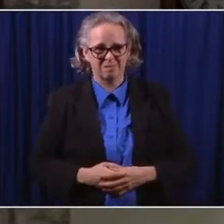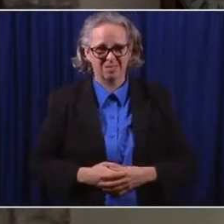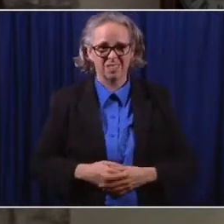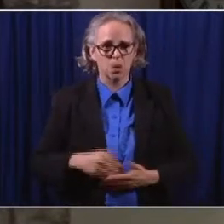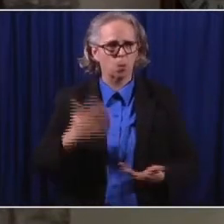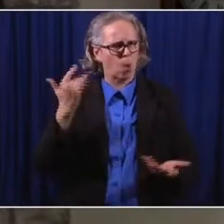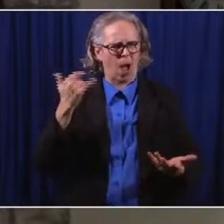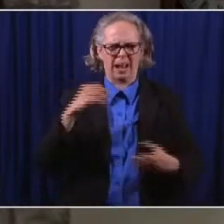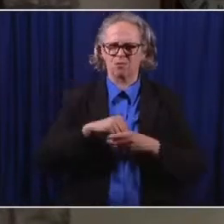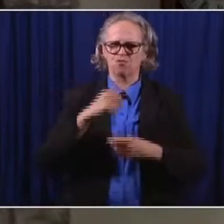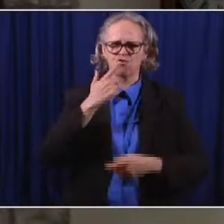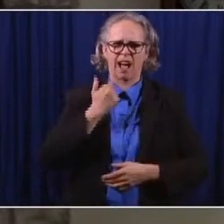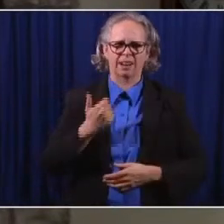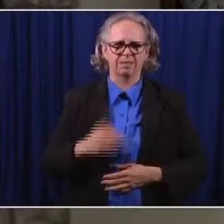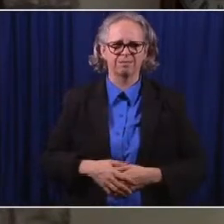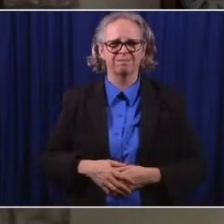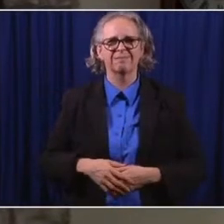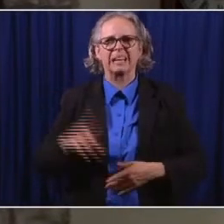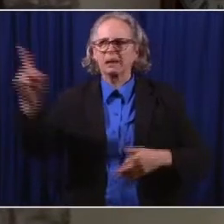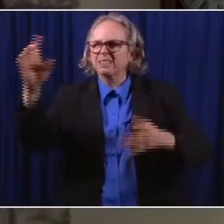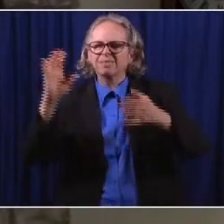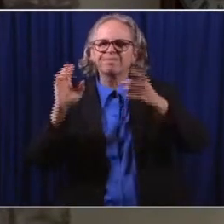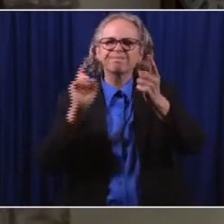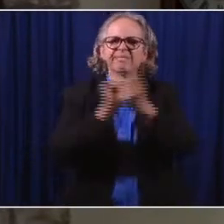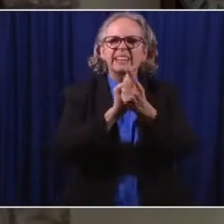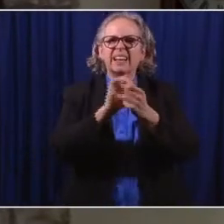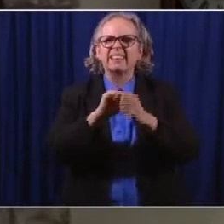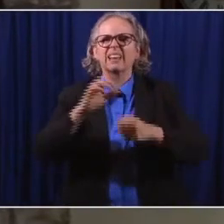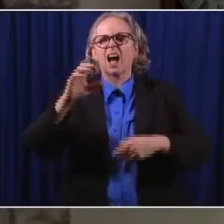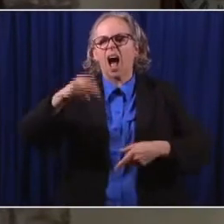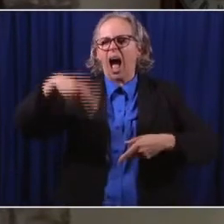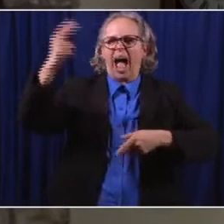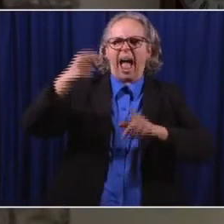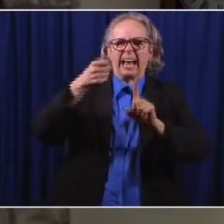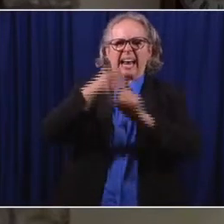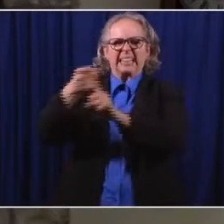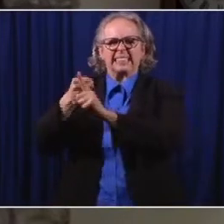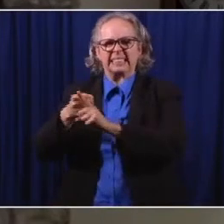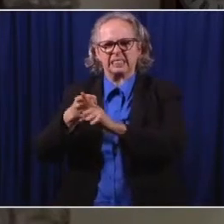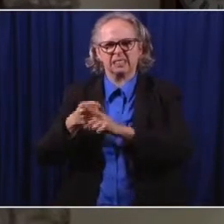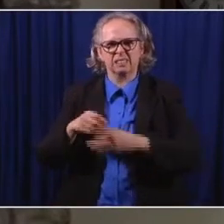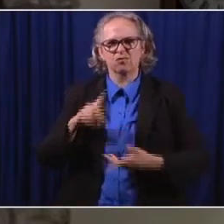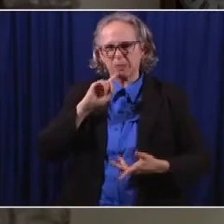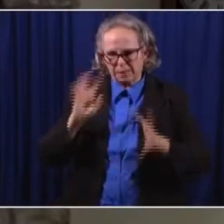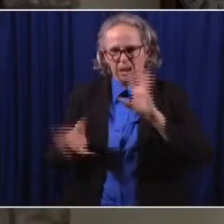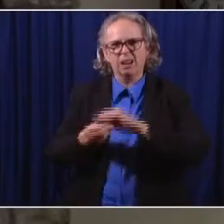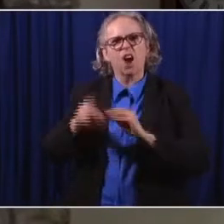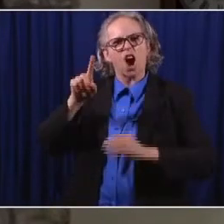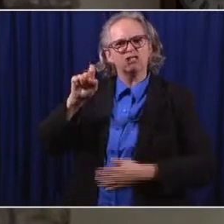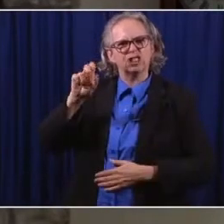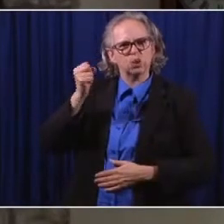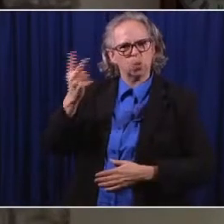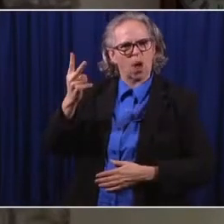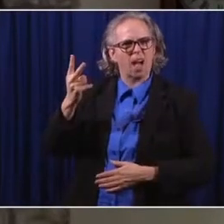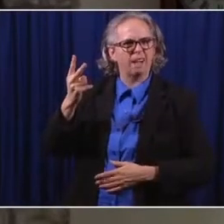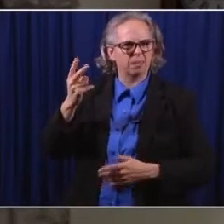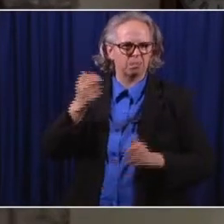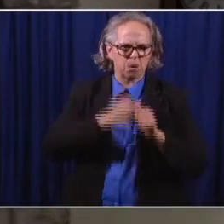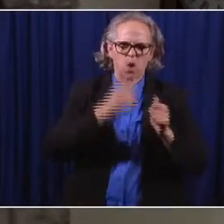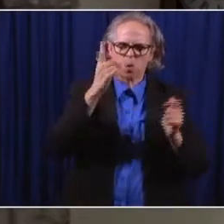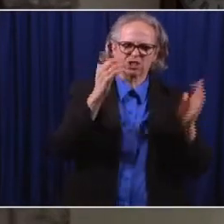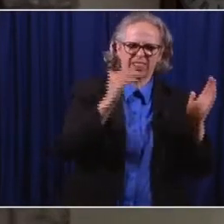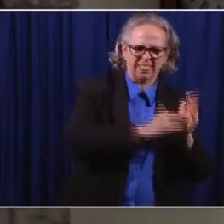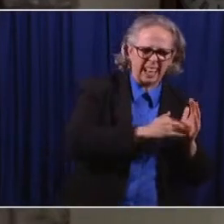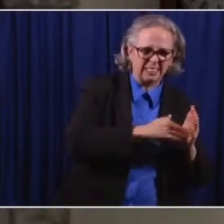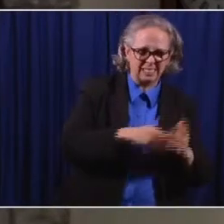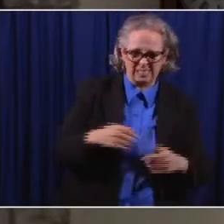which they're at 112 per 100,000 population. They've had 481 new cases in the past 2